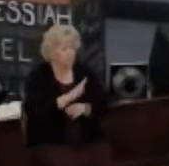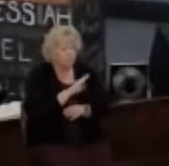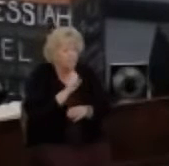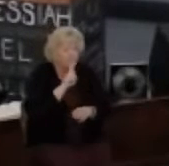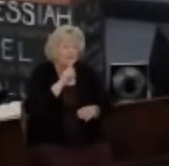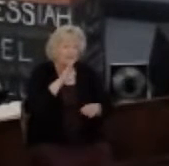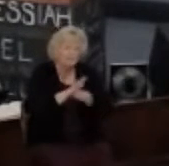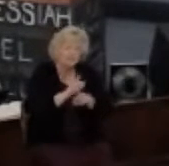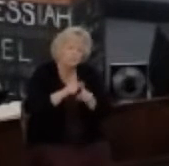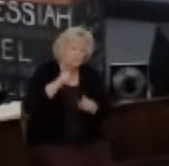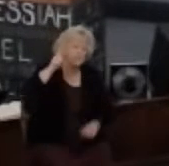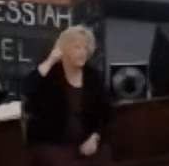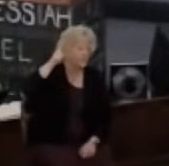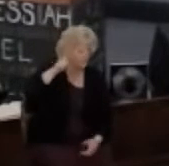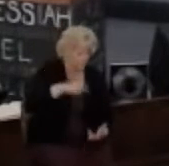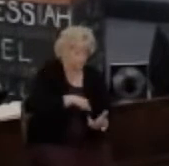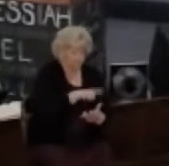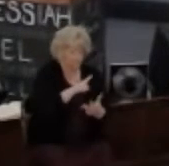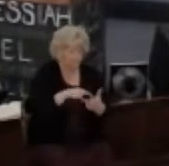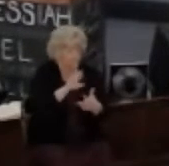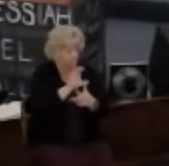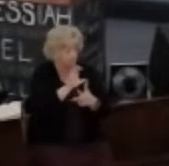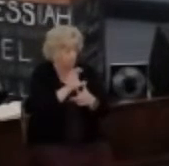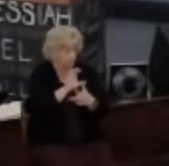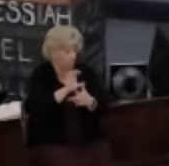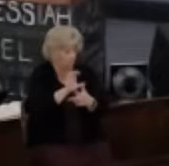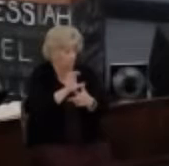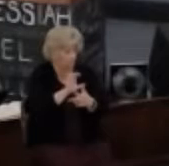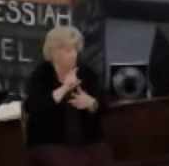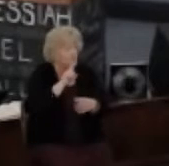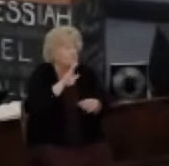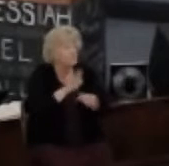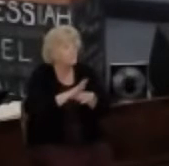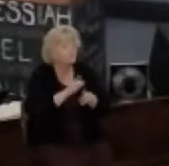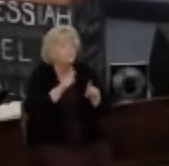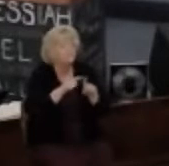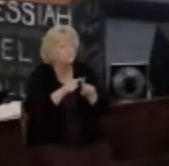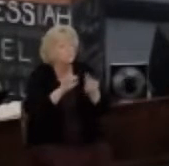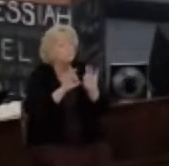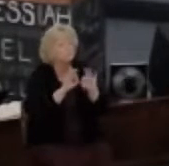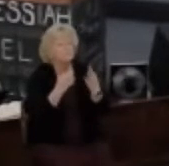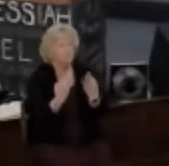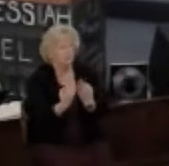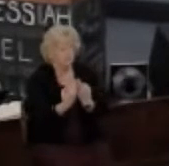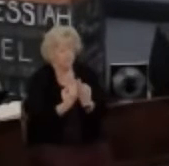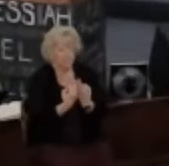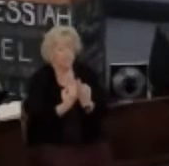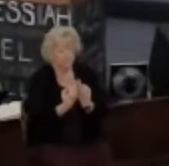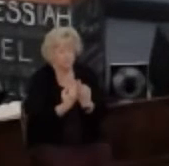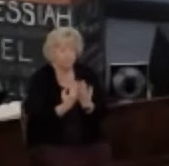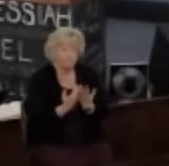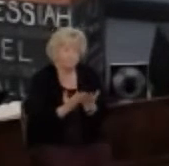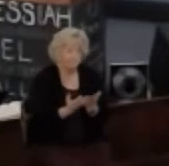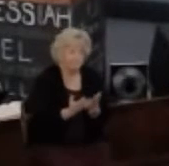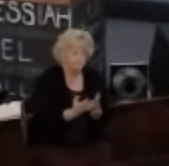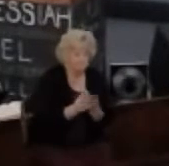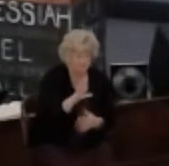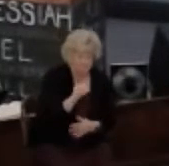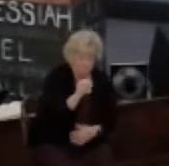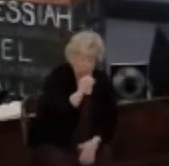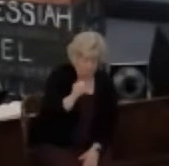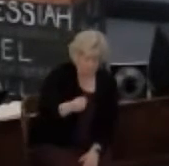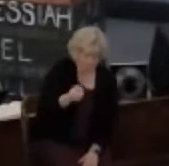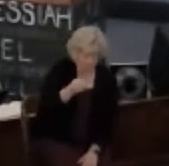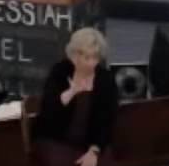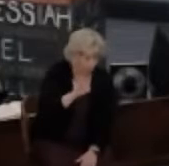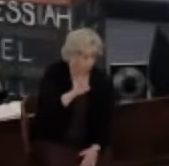God. Second, be committed to family. Is it little wonder that 50% of